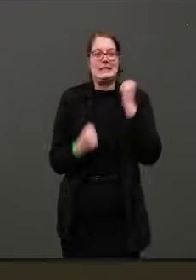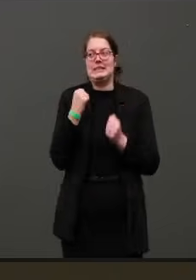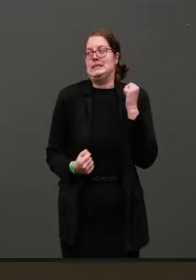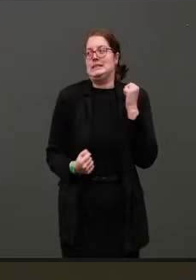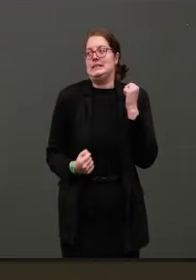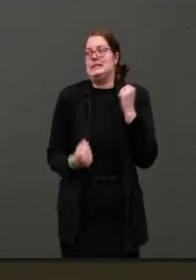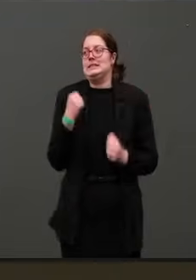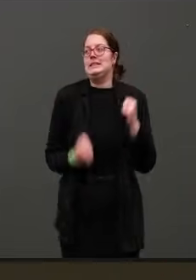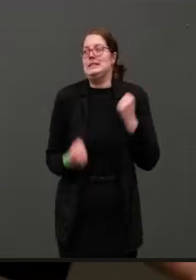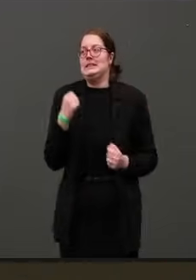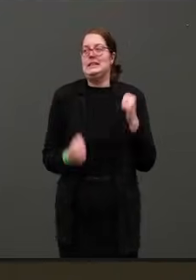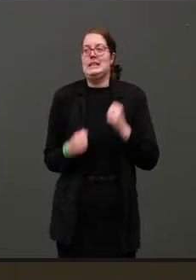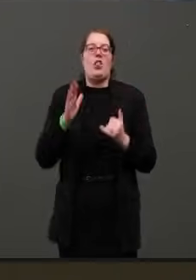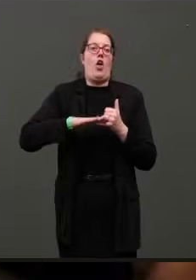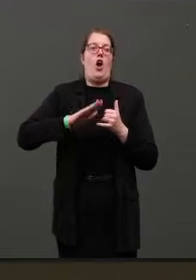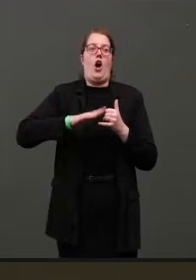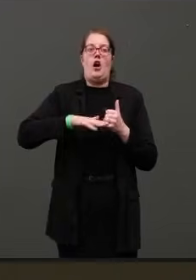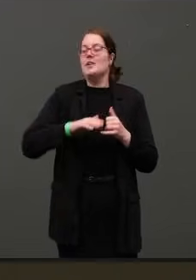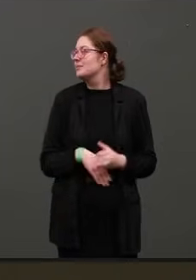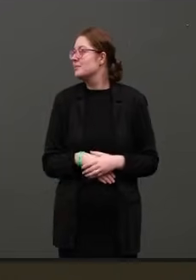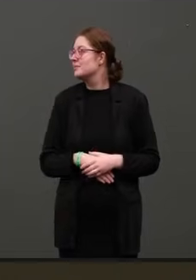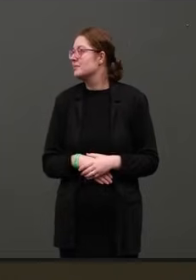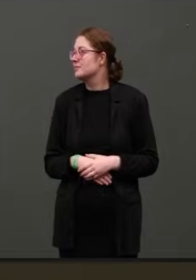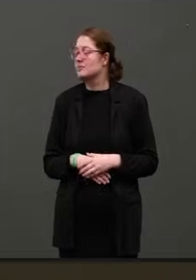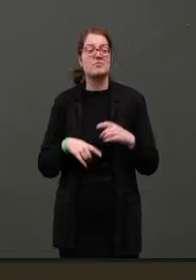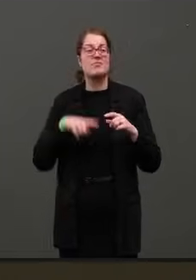one. I will be here for the rest of the day. I'm